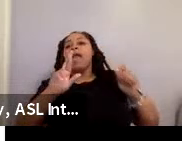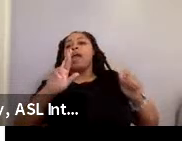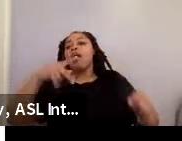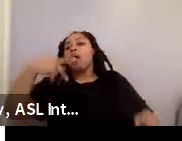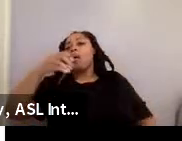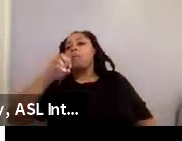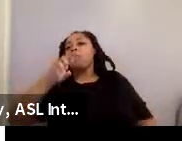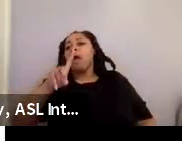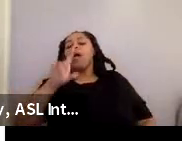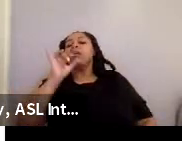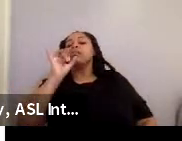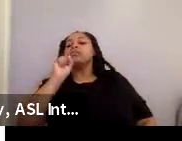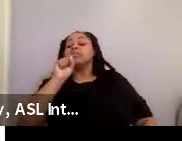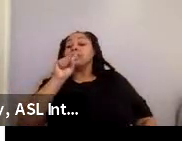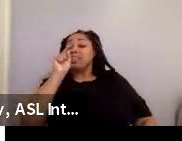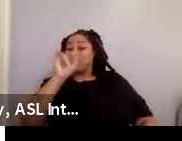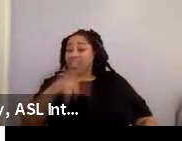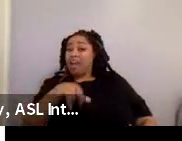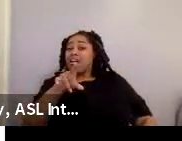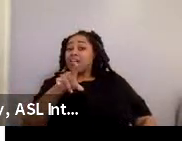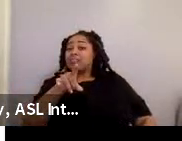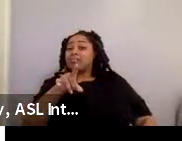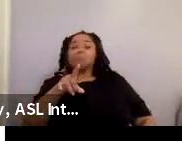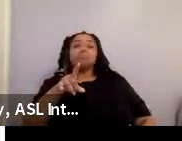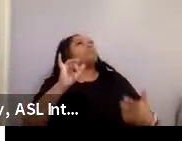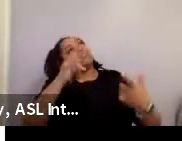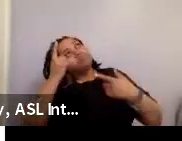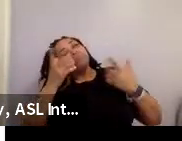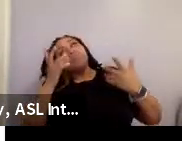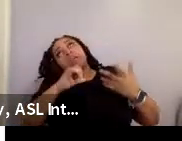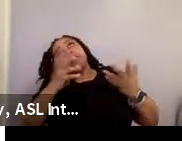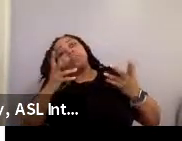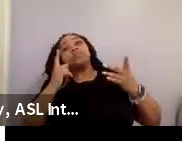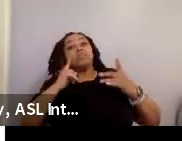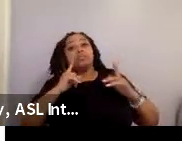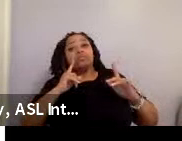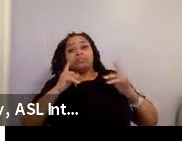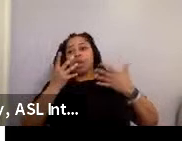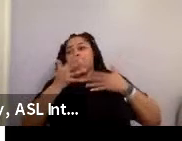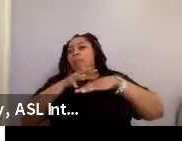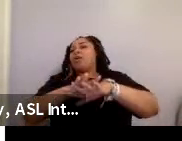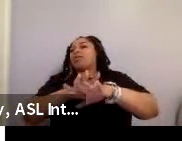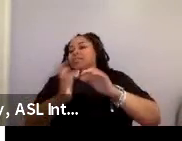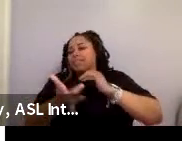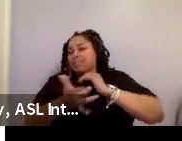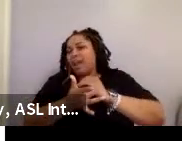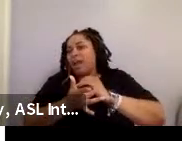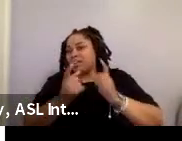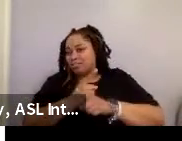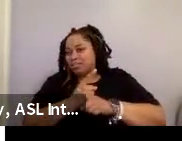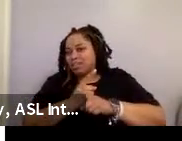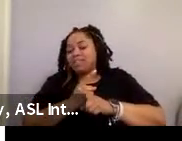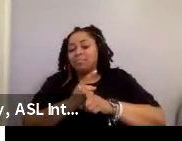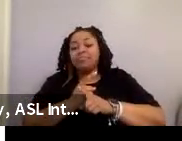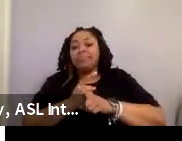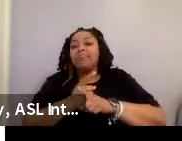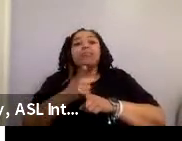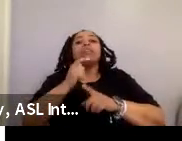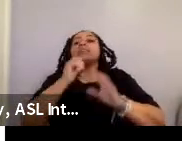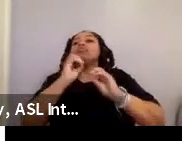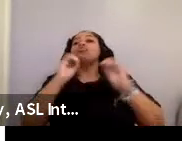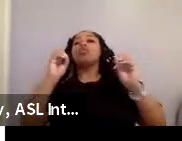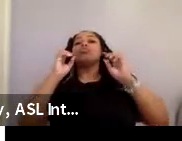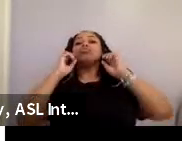These are considered, I guess, emerging technology because these don't have